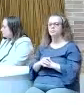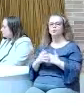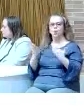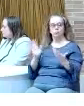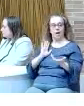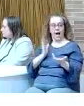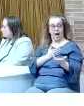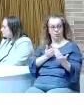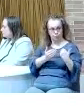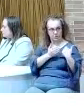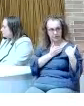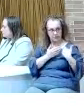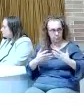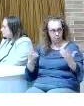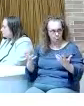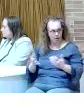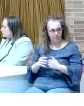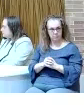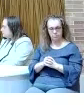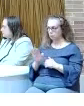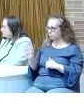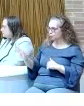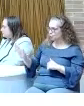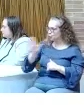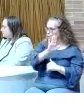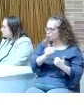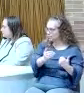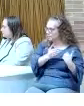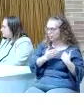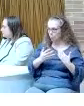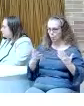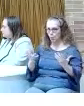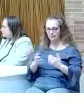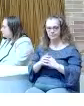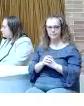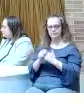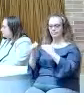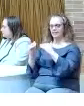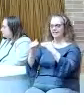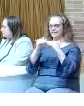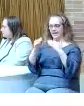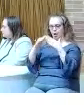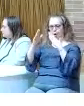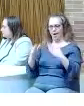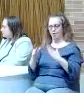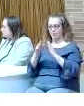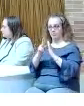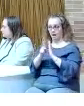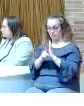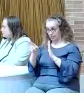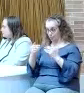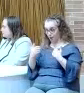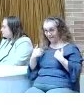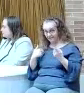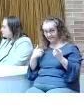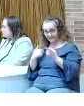responsibilities as Brokers what are your responsibility fair housing policy do you have one do you